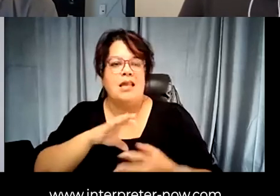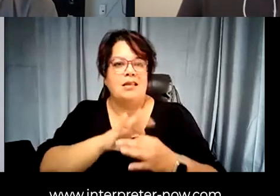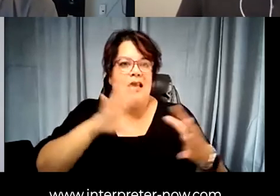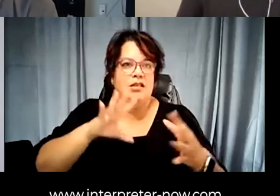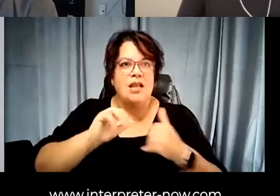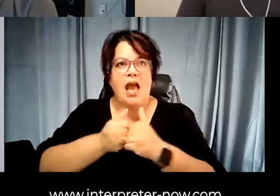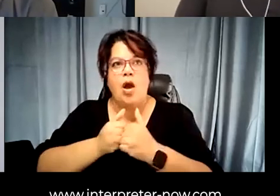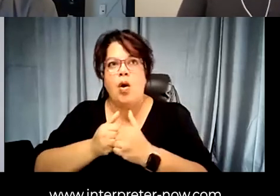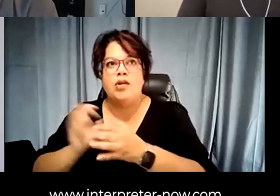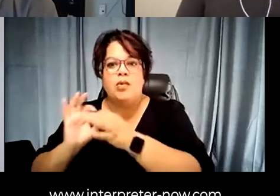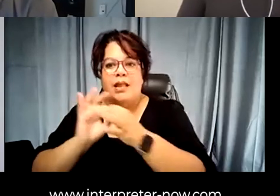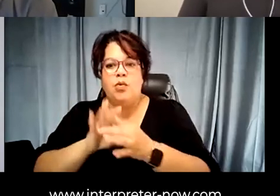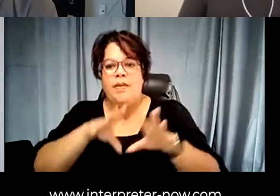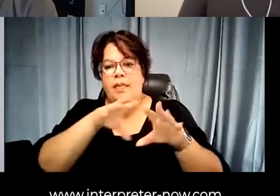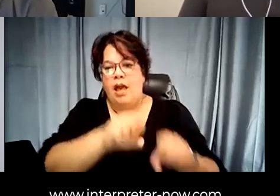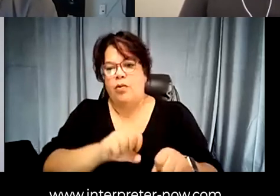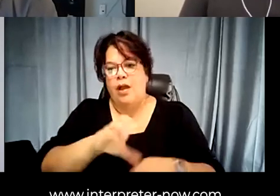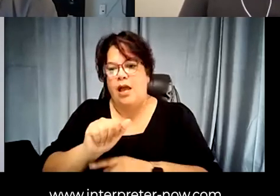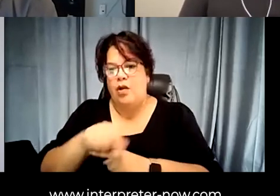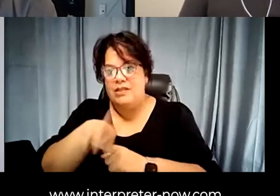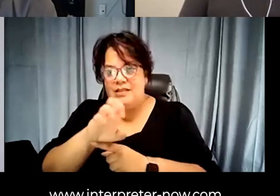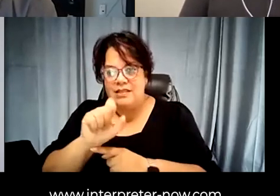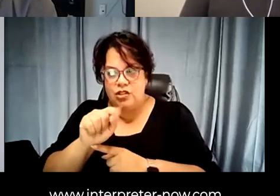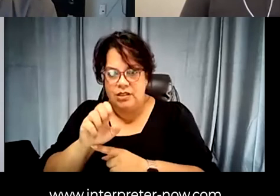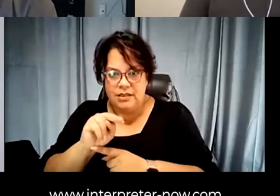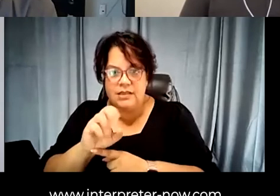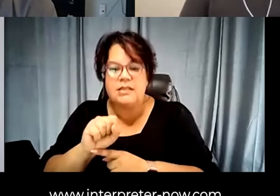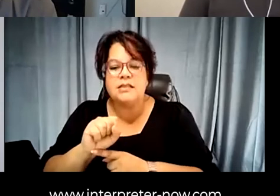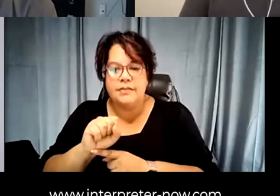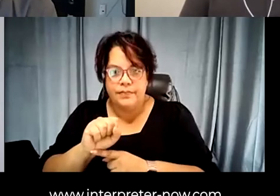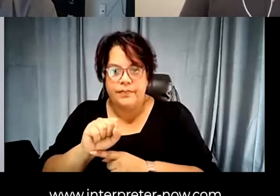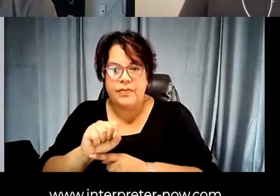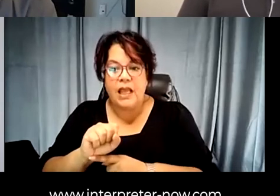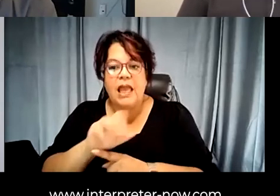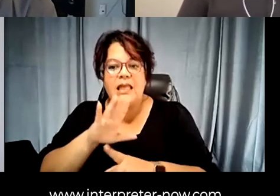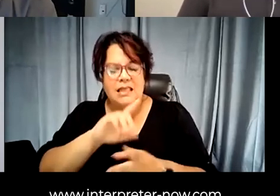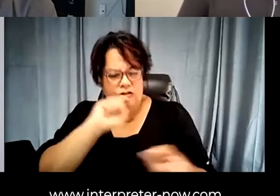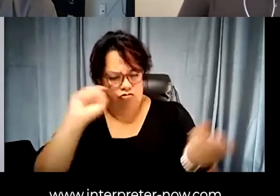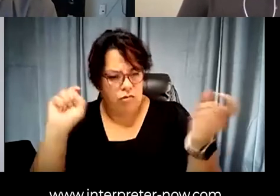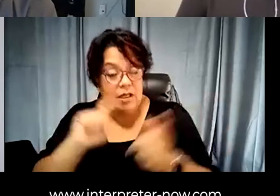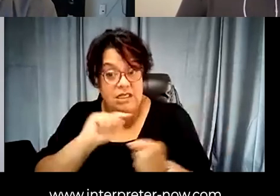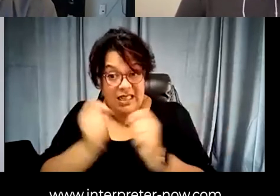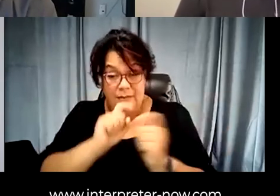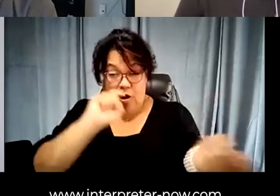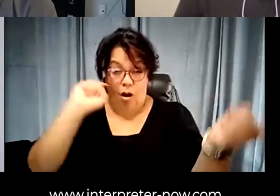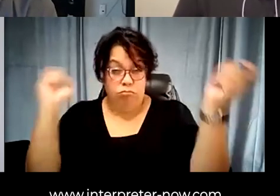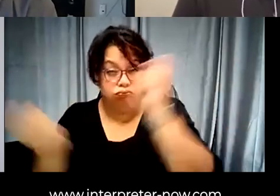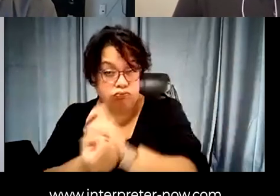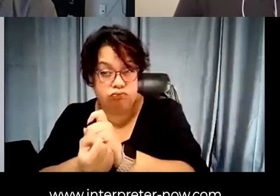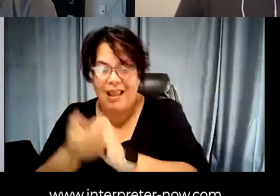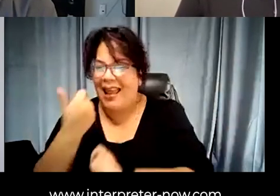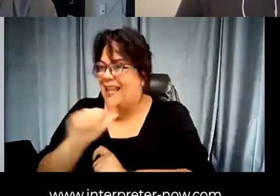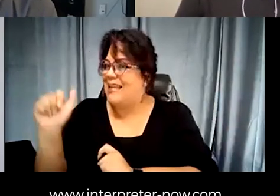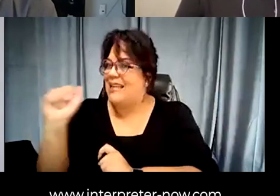best handle that. So in these big transition moments in teams, are there any tips and tricks